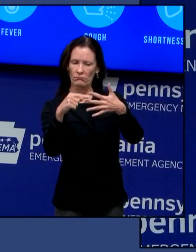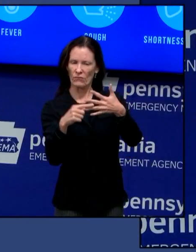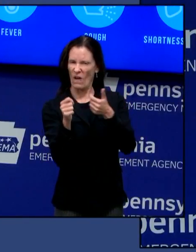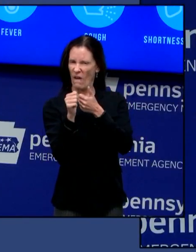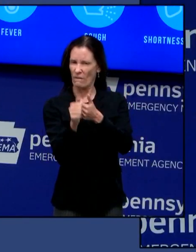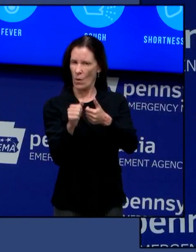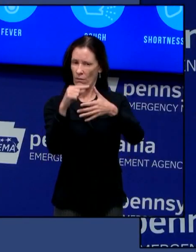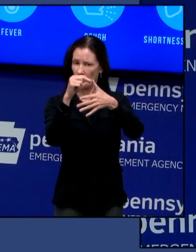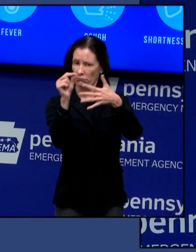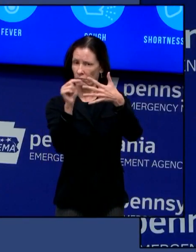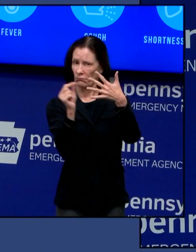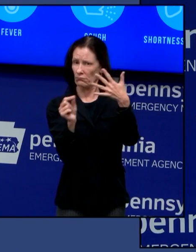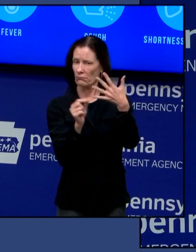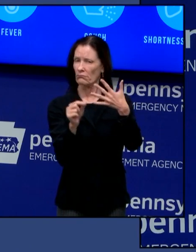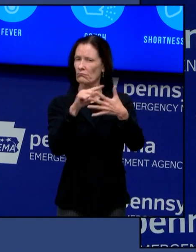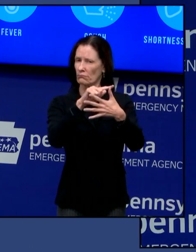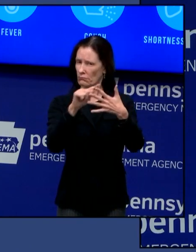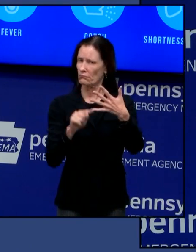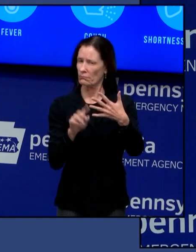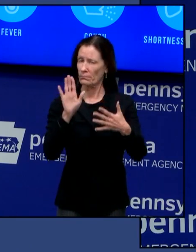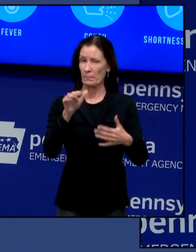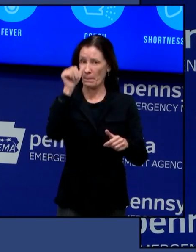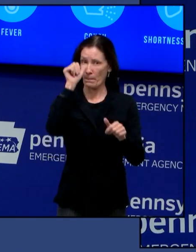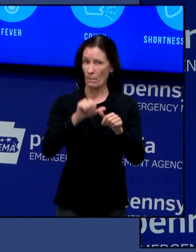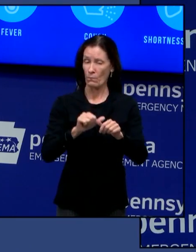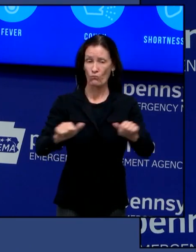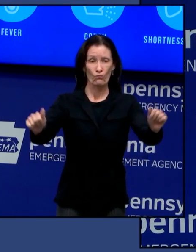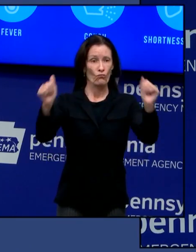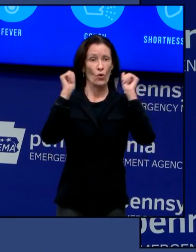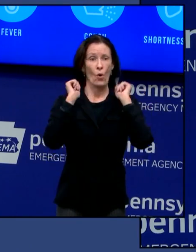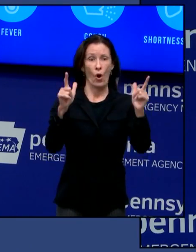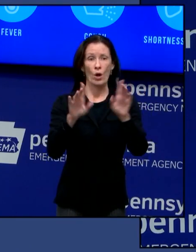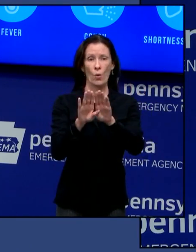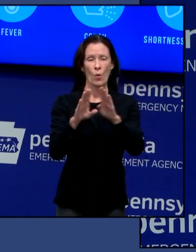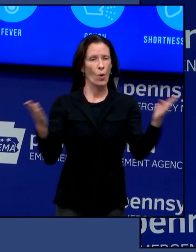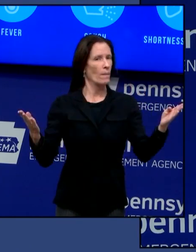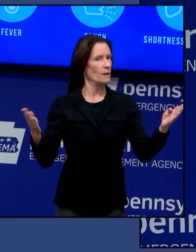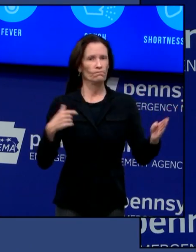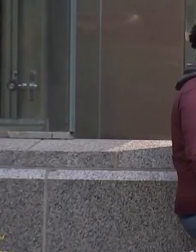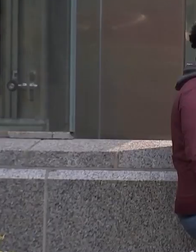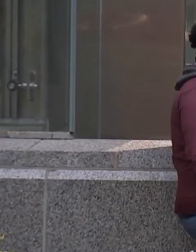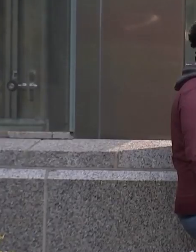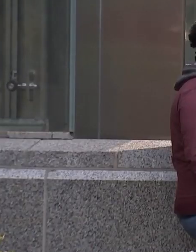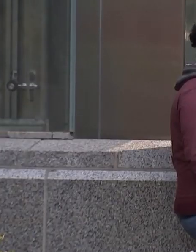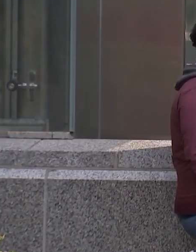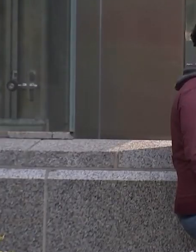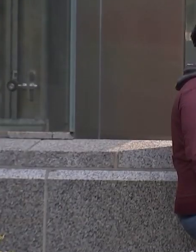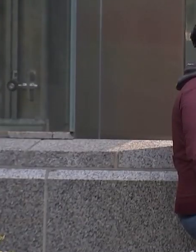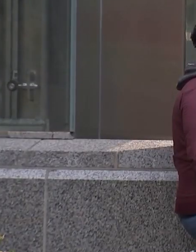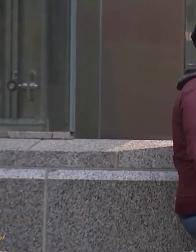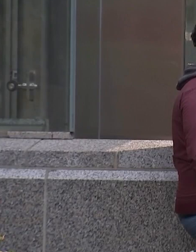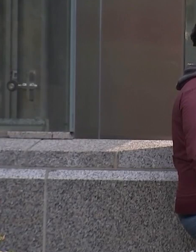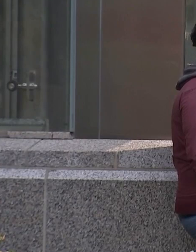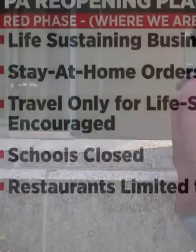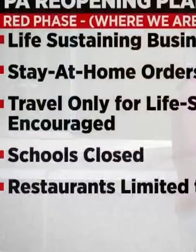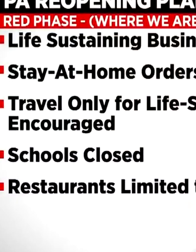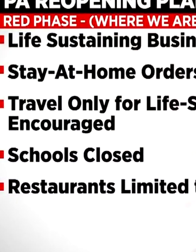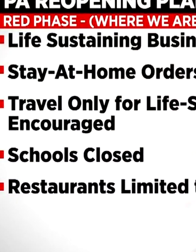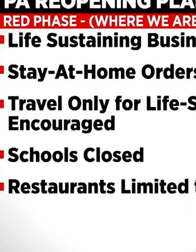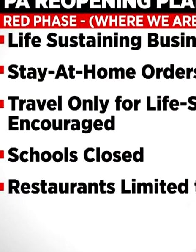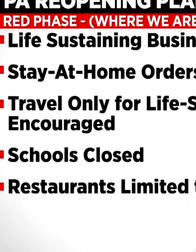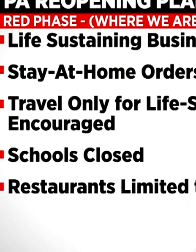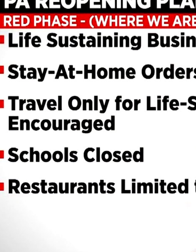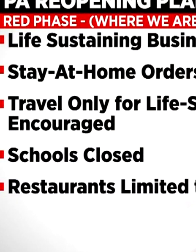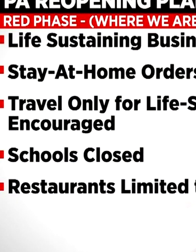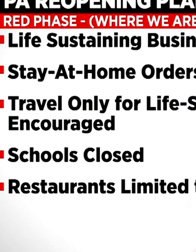from closed to open. And ultimately, the virus is going to set the timeline, not us. The red phase is where we are now, where